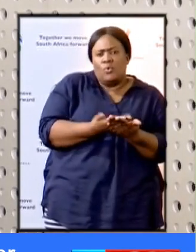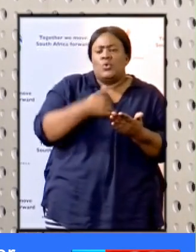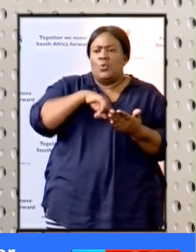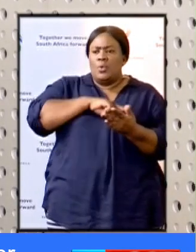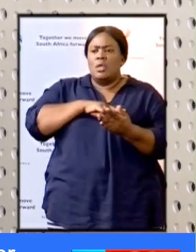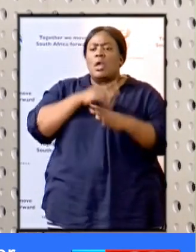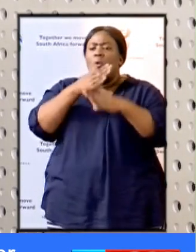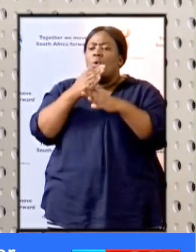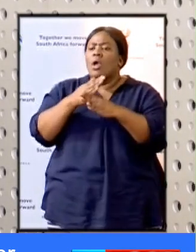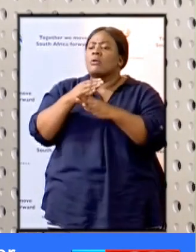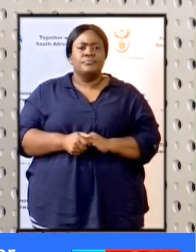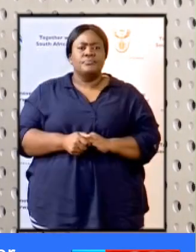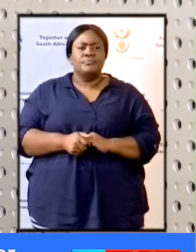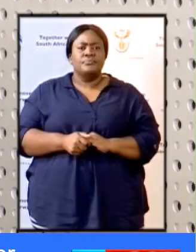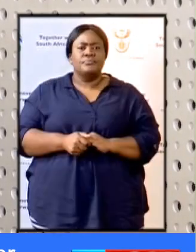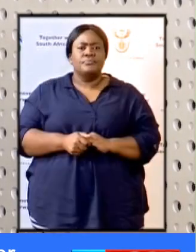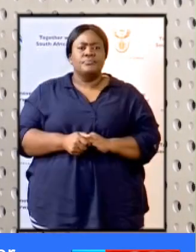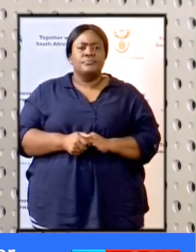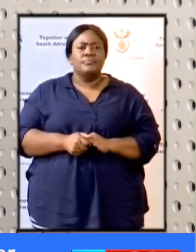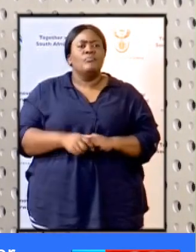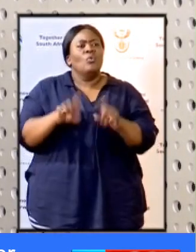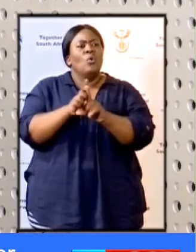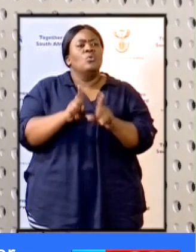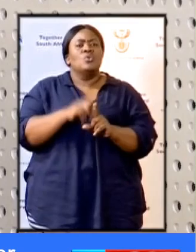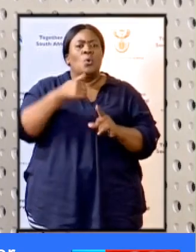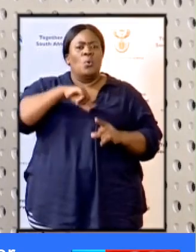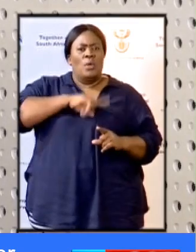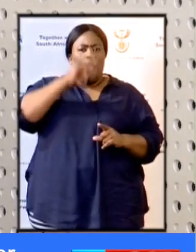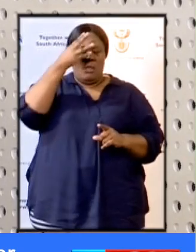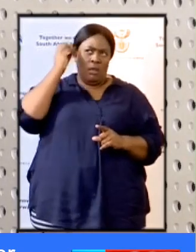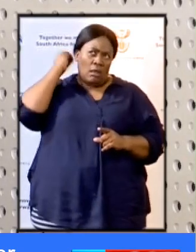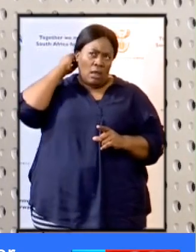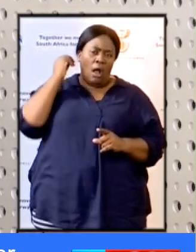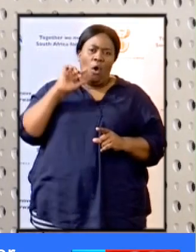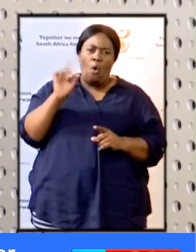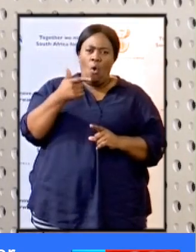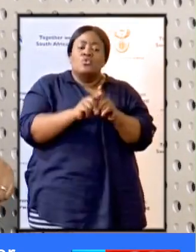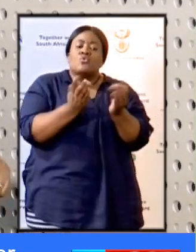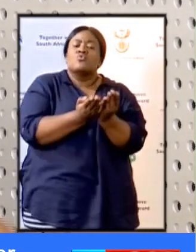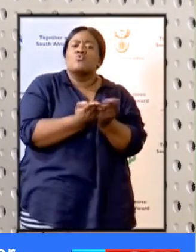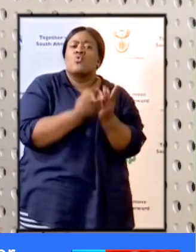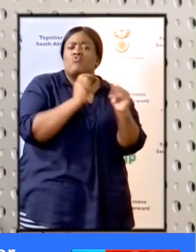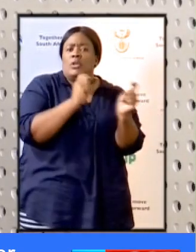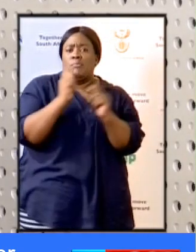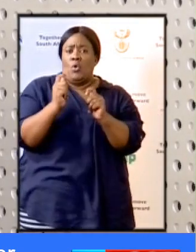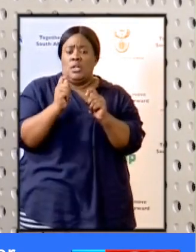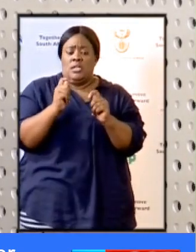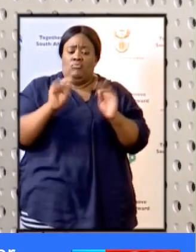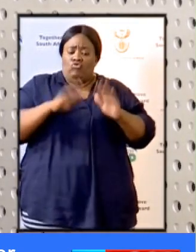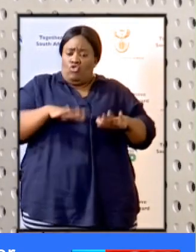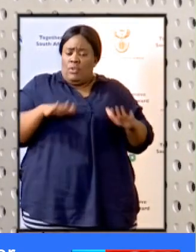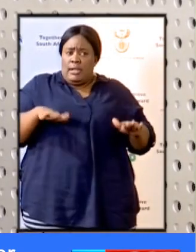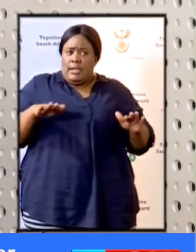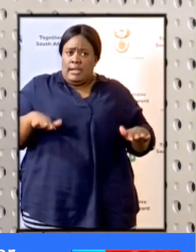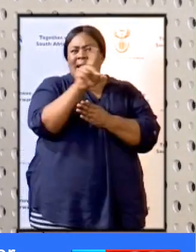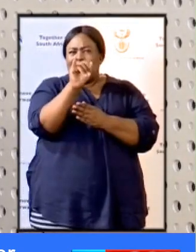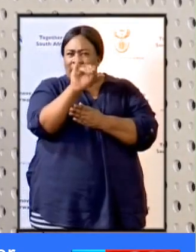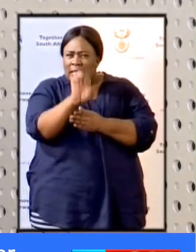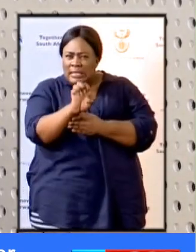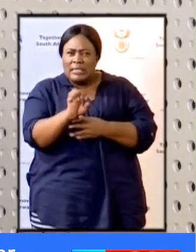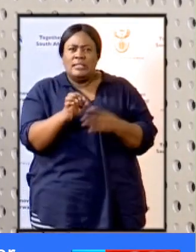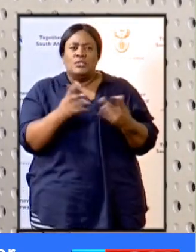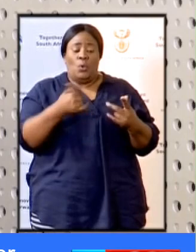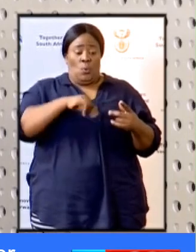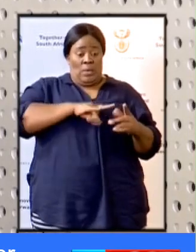telemarking work, we have considered all questions. Scholar transport, where children are brought by health, going to